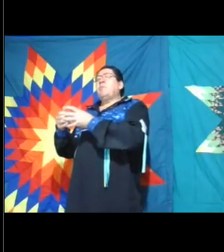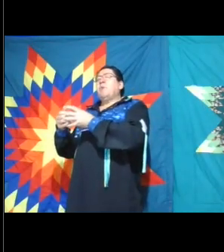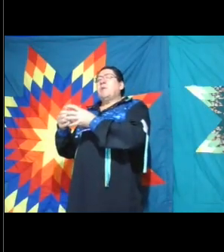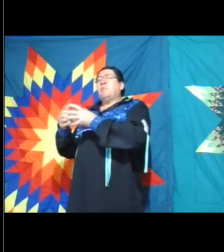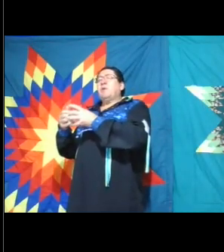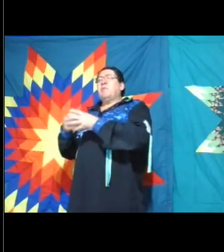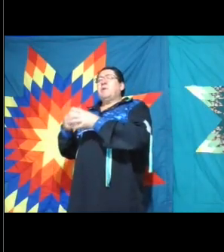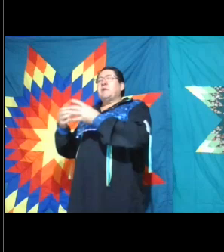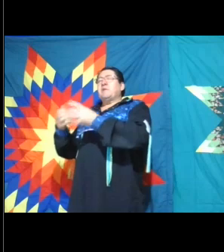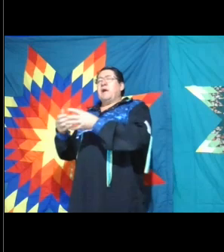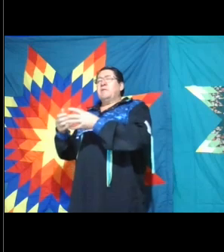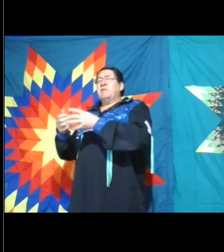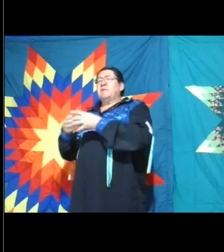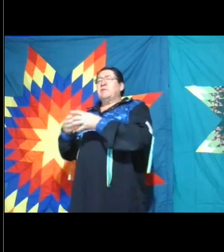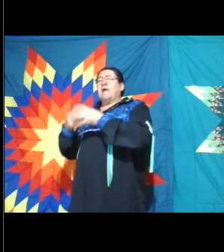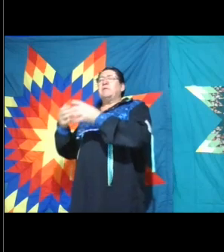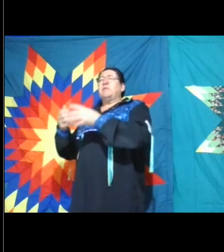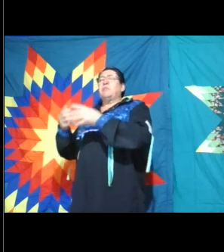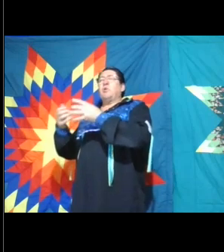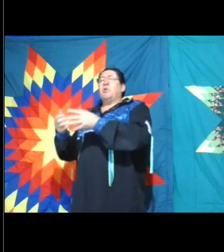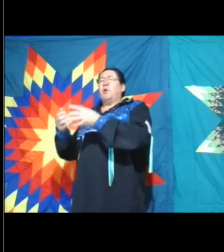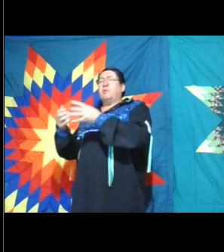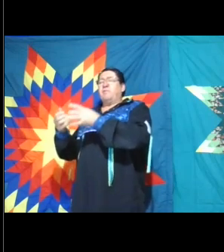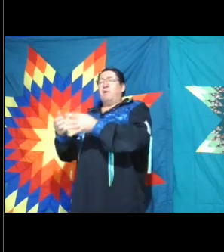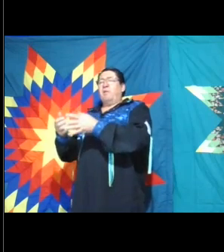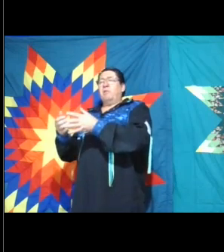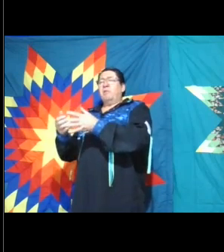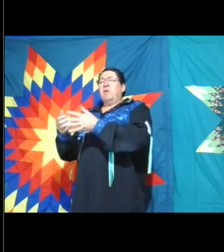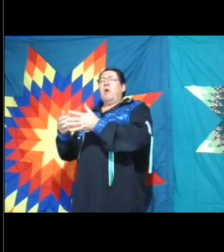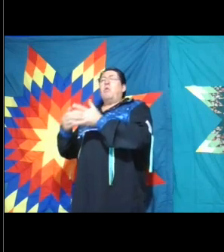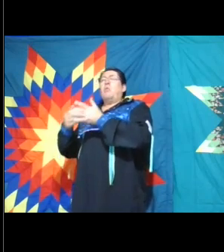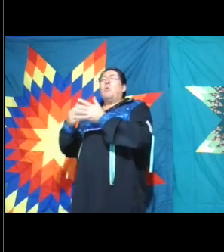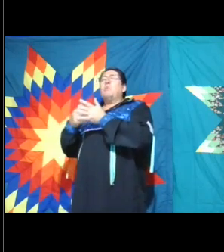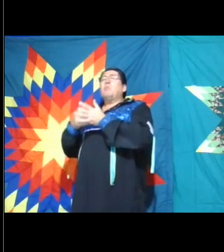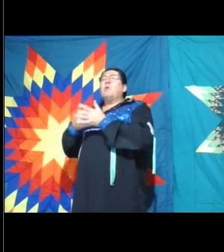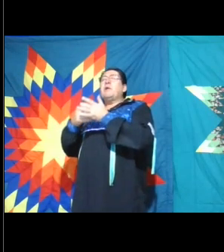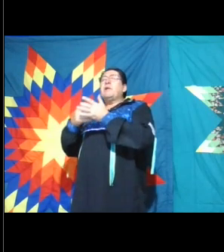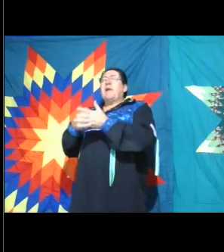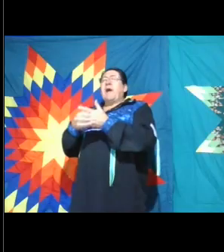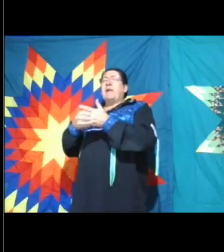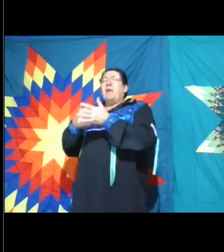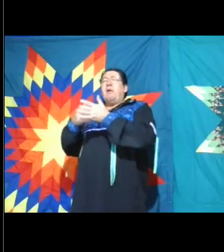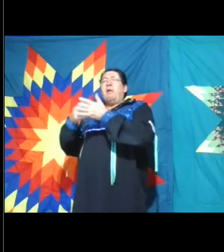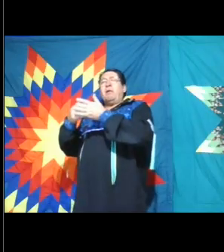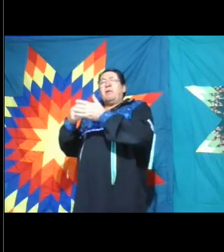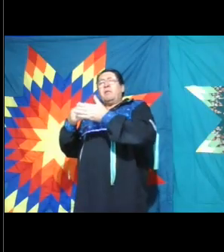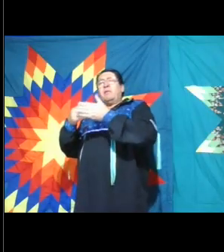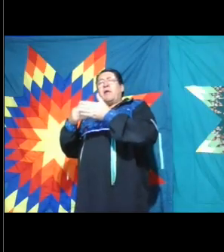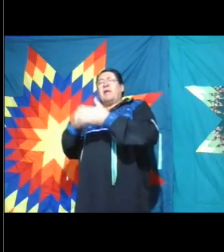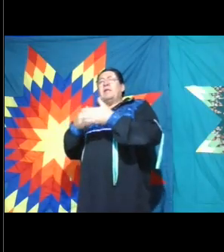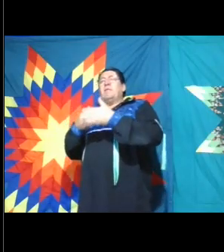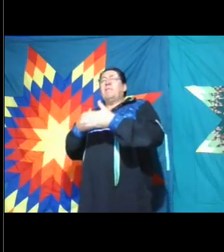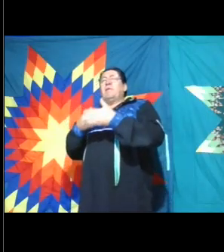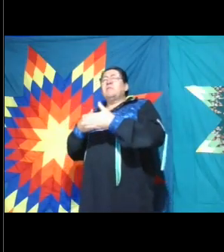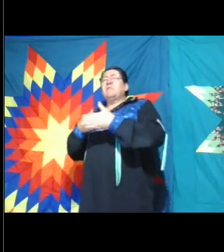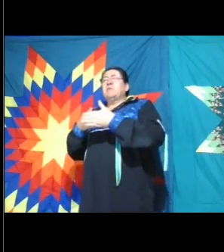normally when we reach out to elders, there's elder protocol to follow. We're putting that on